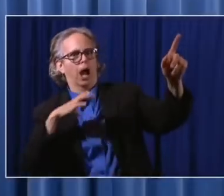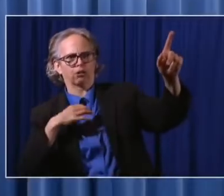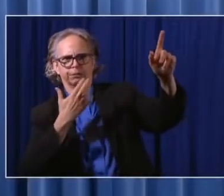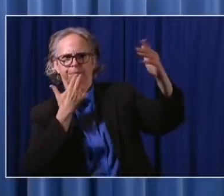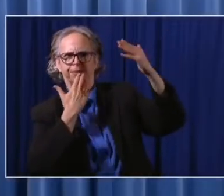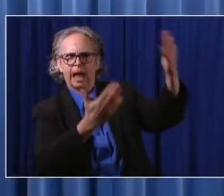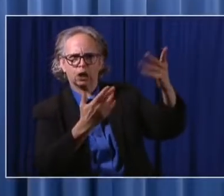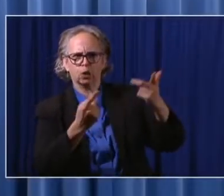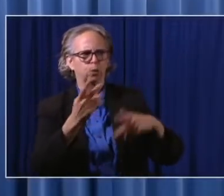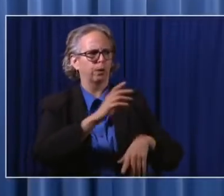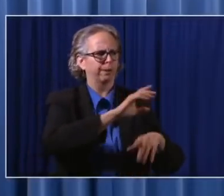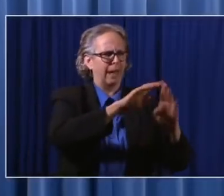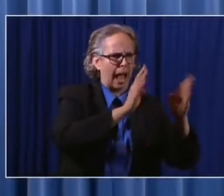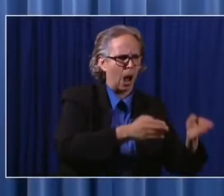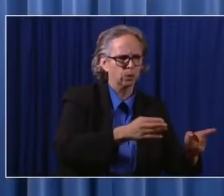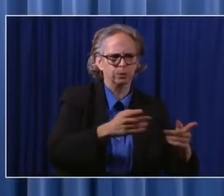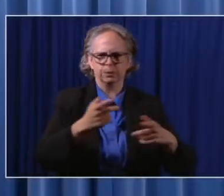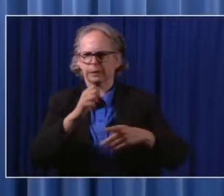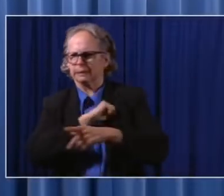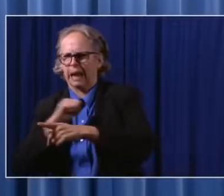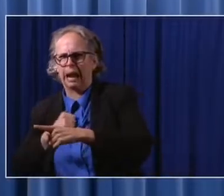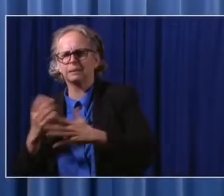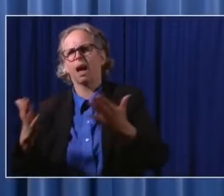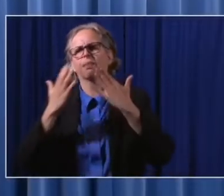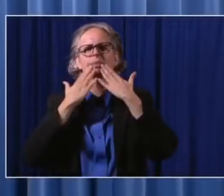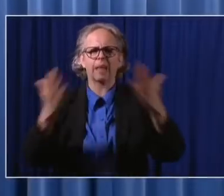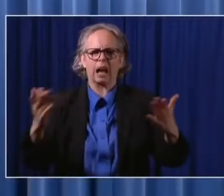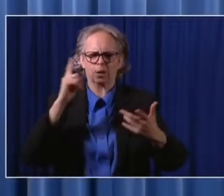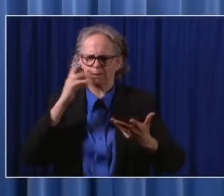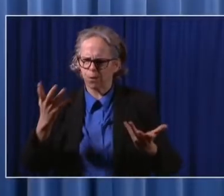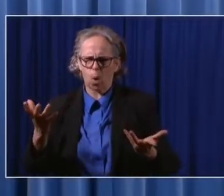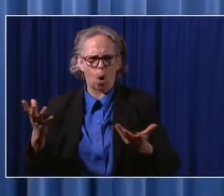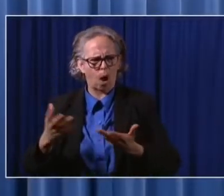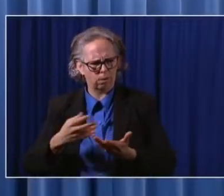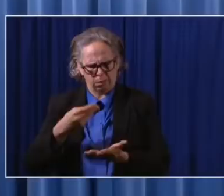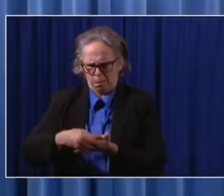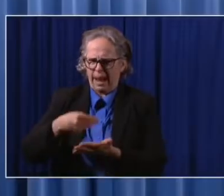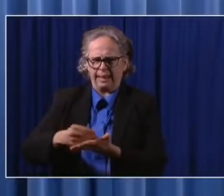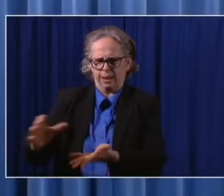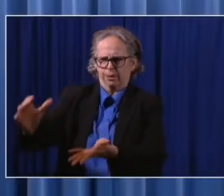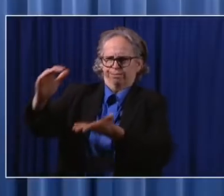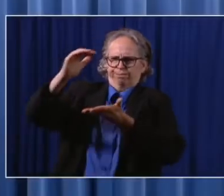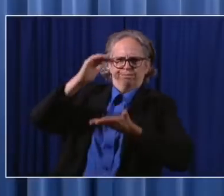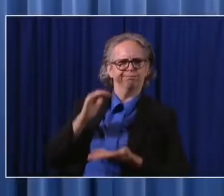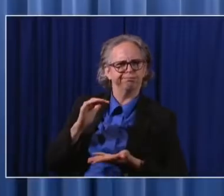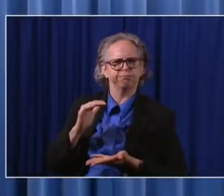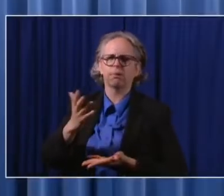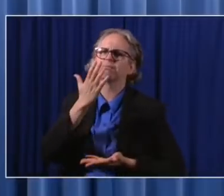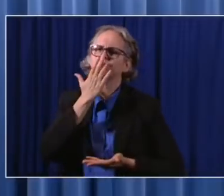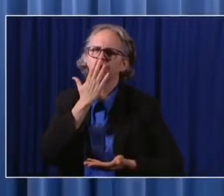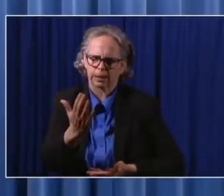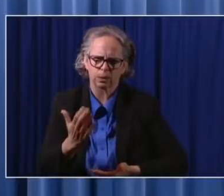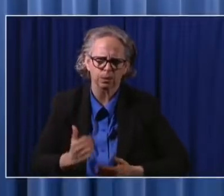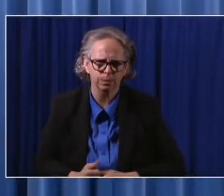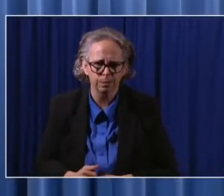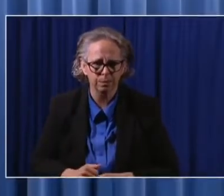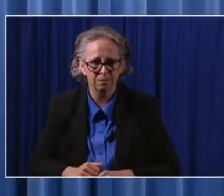Senate, for providing these CARE dollars. Funding comes from Federal CARES Act